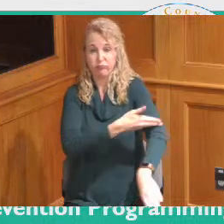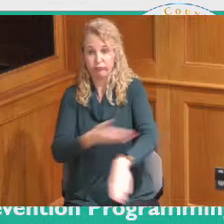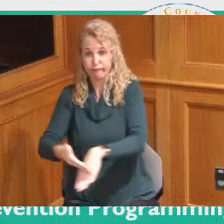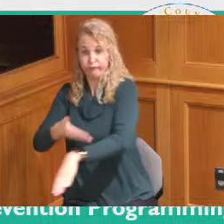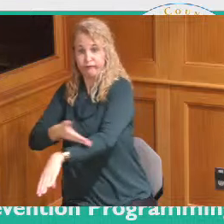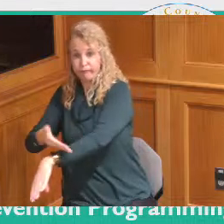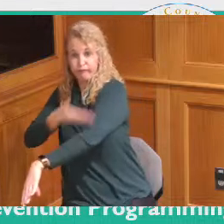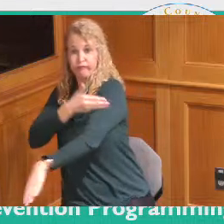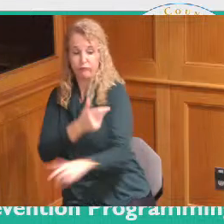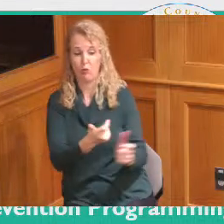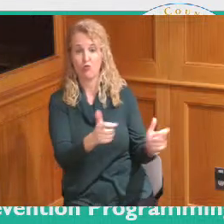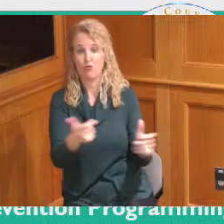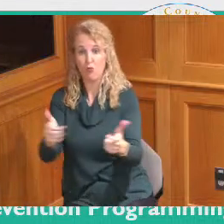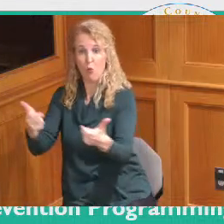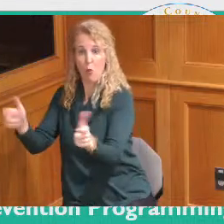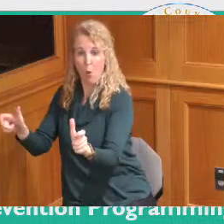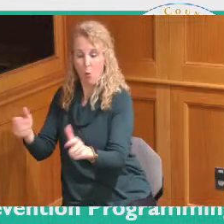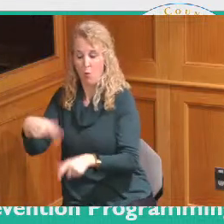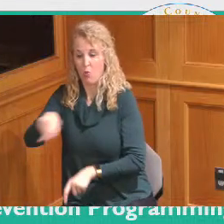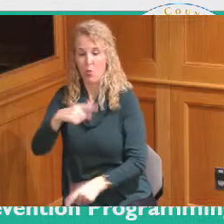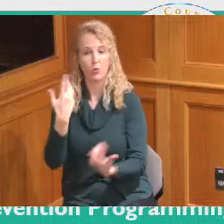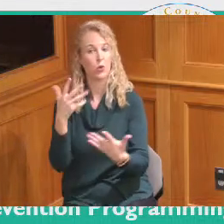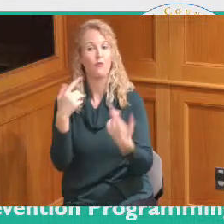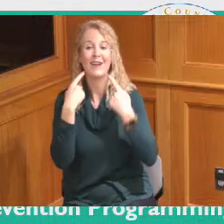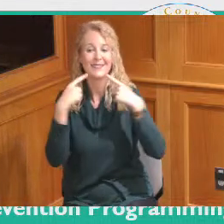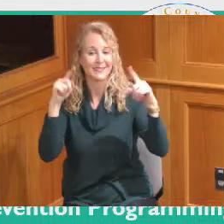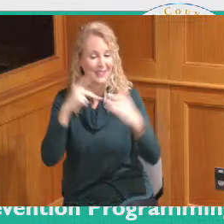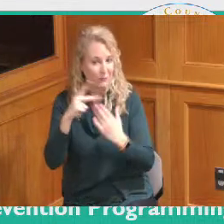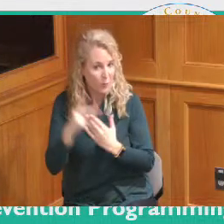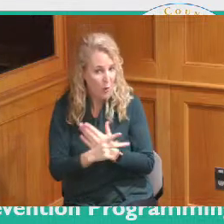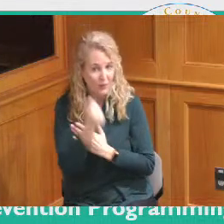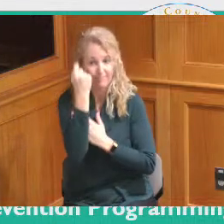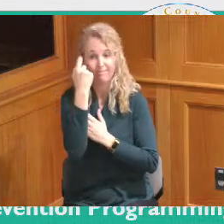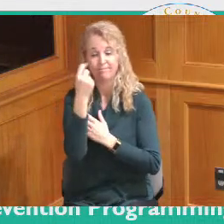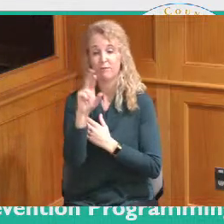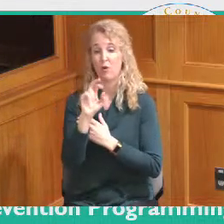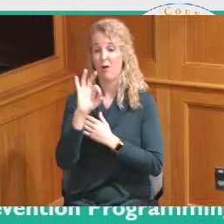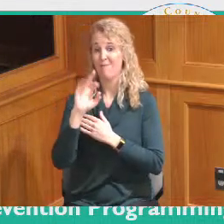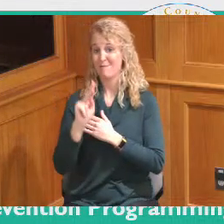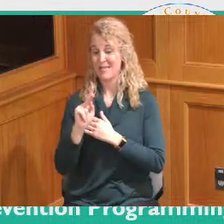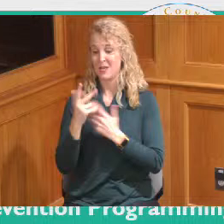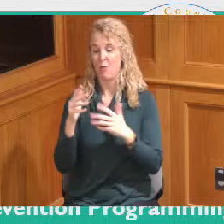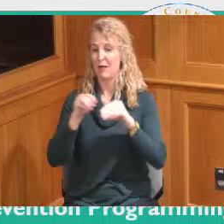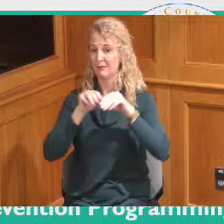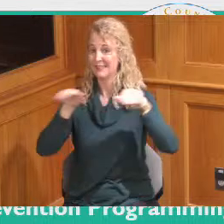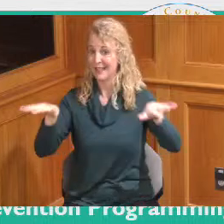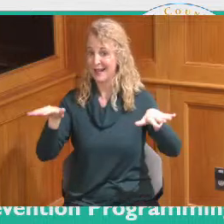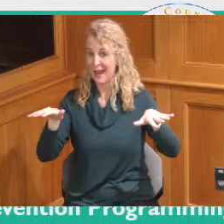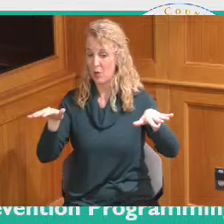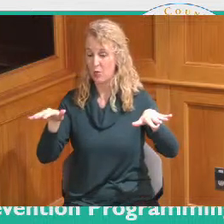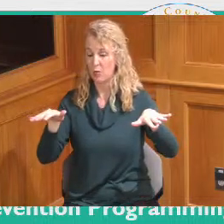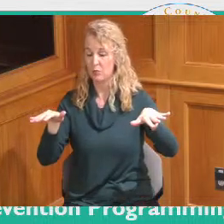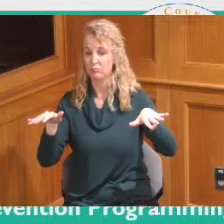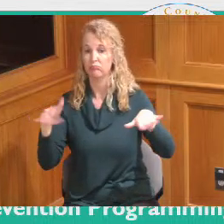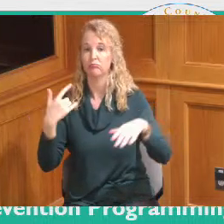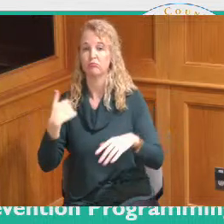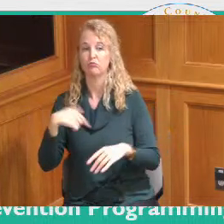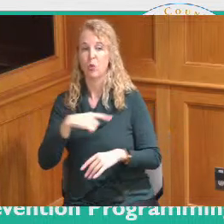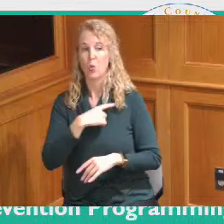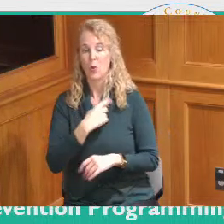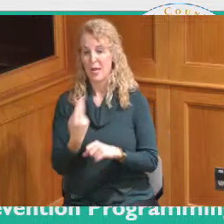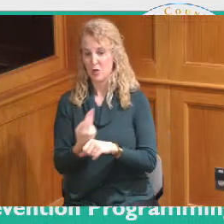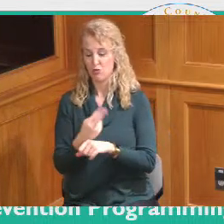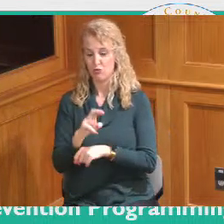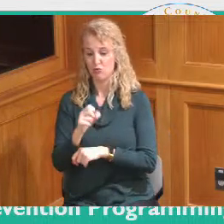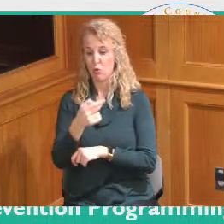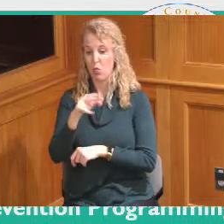and demonstrated effectiveness. I'd also like to note that when we put the RFPs out for this process, they were based on the Region 2